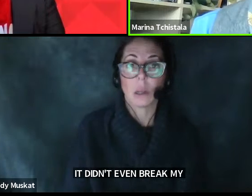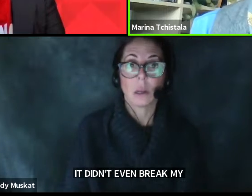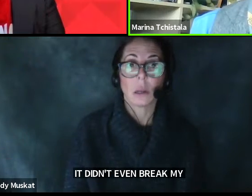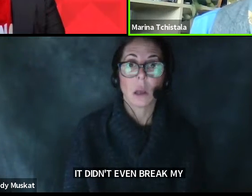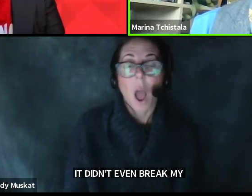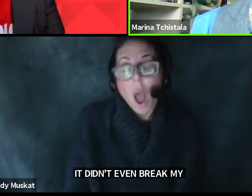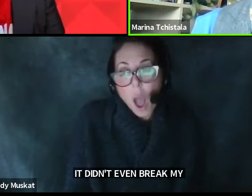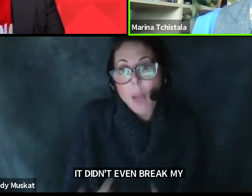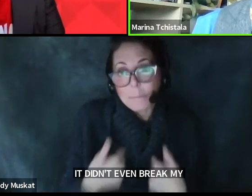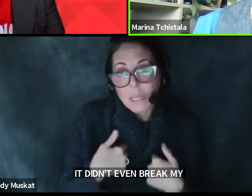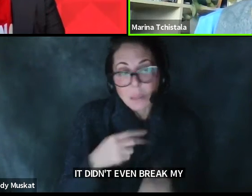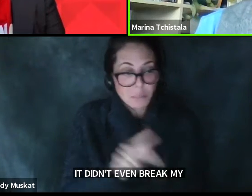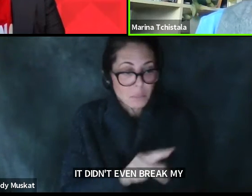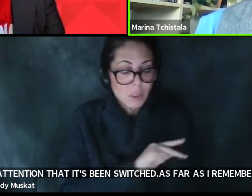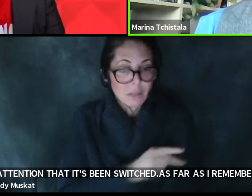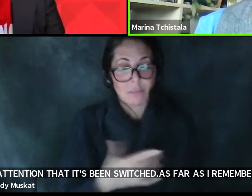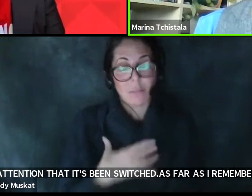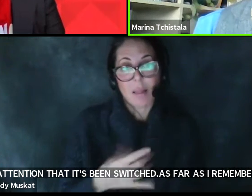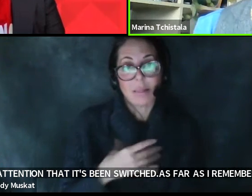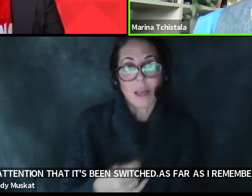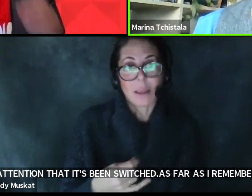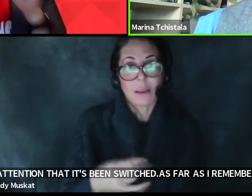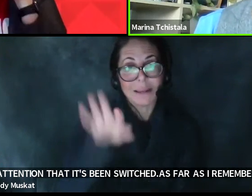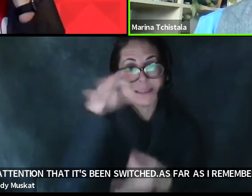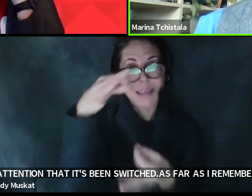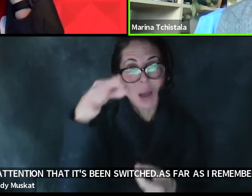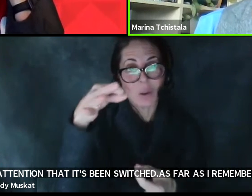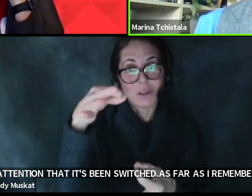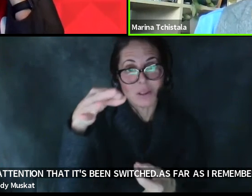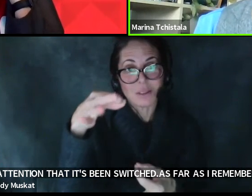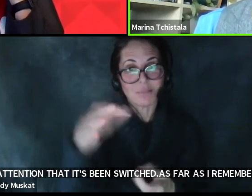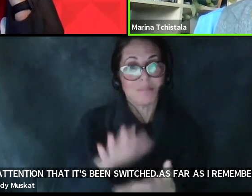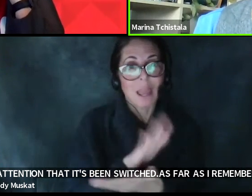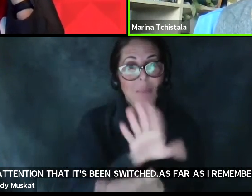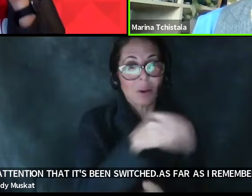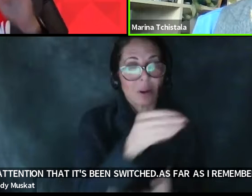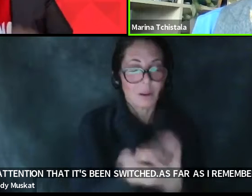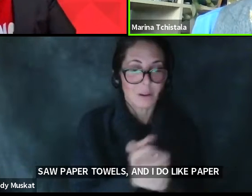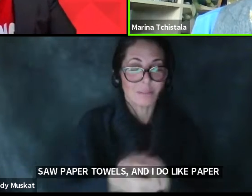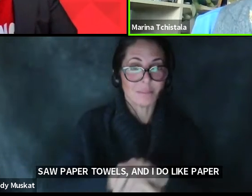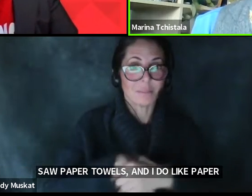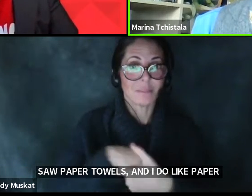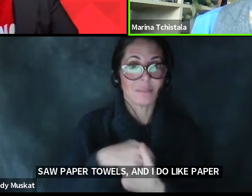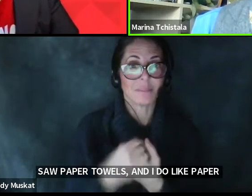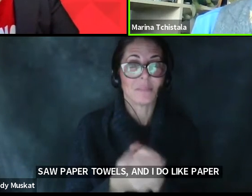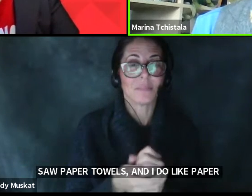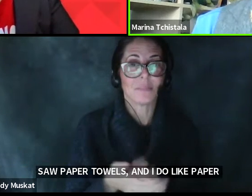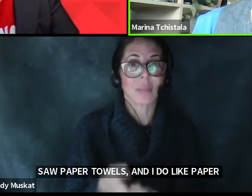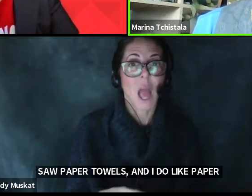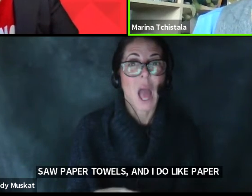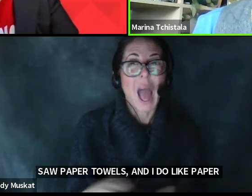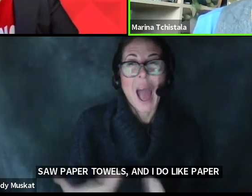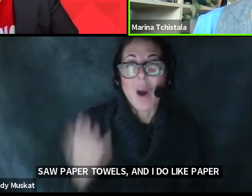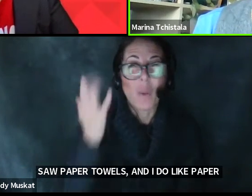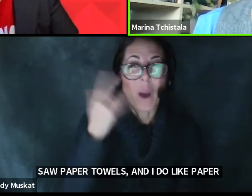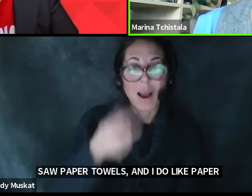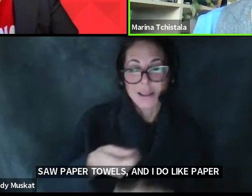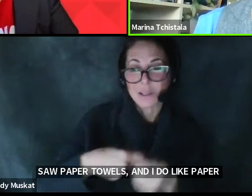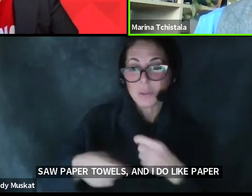paper towels. The only rationale behind this, I may only guess, would